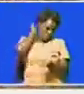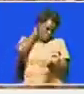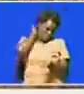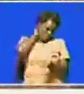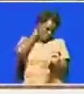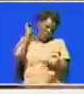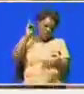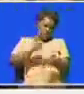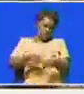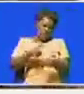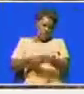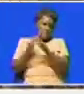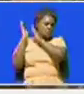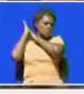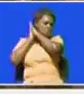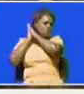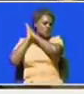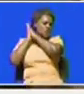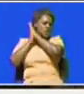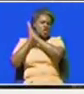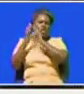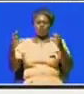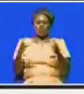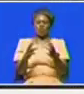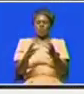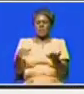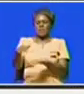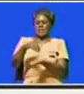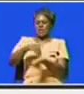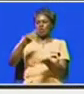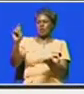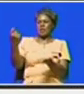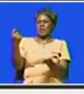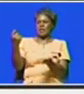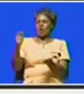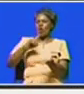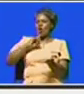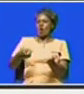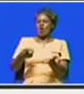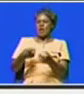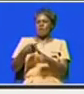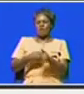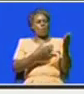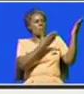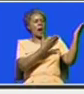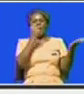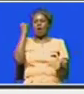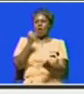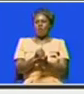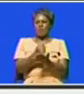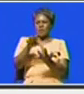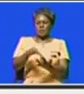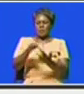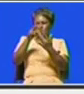at the height of the outlawed Mungiki sect in central Kenya. With orders from Michuki's office, a special